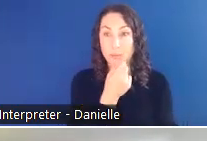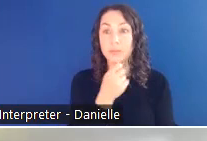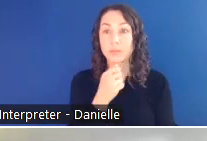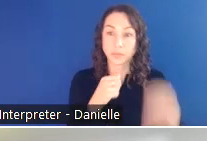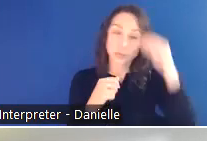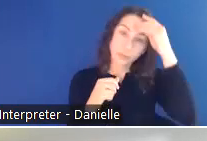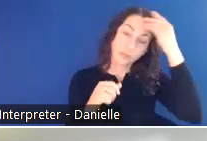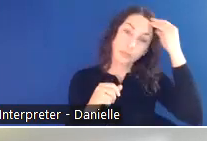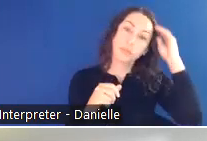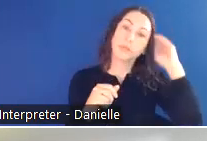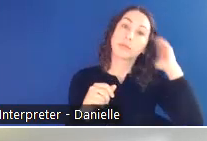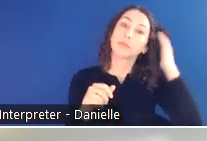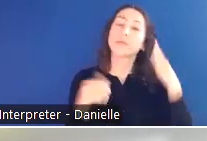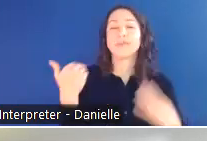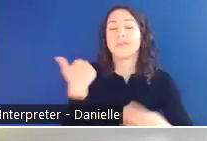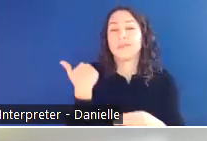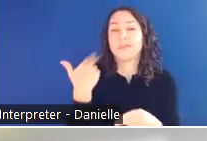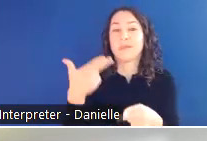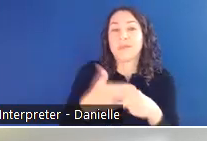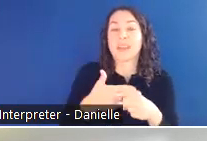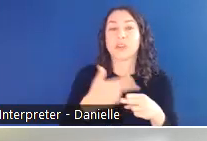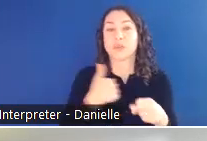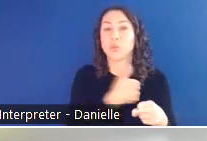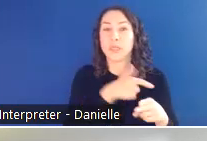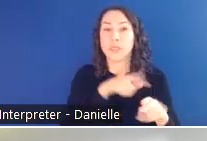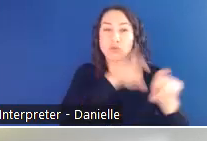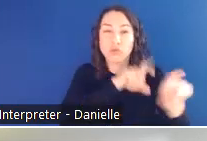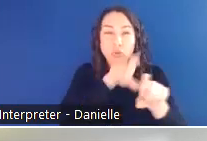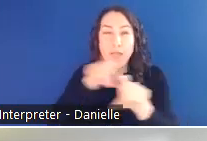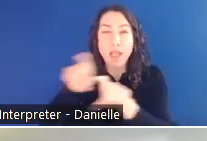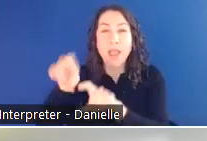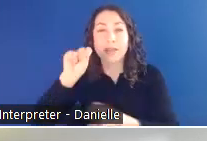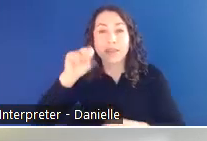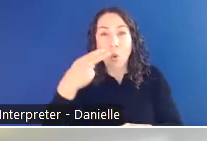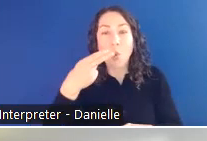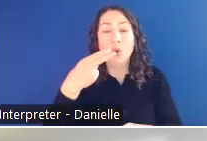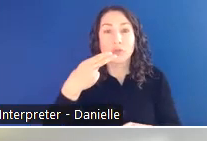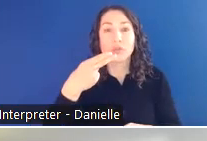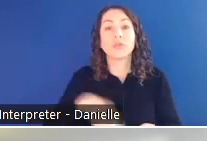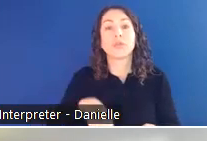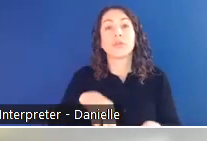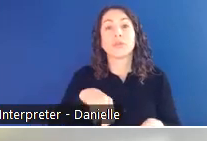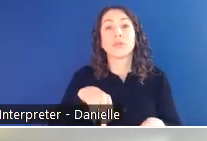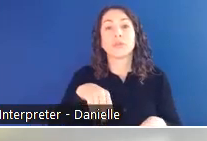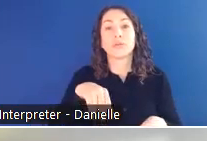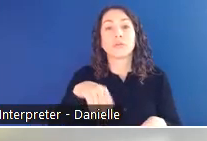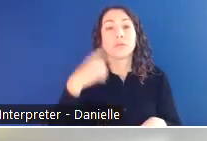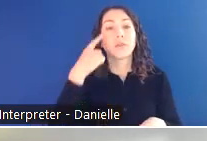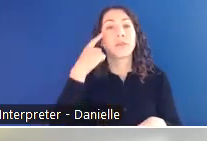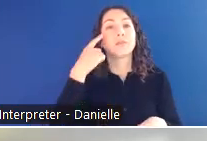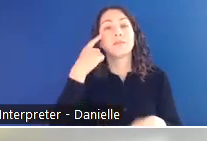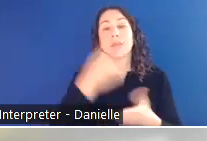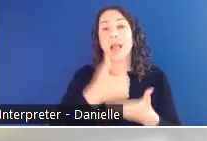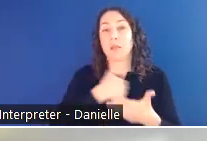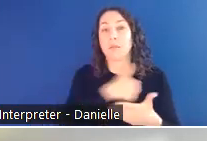As stated earlier in the presentation, extensive surveys and stakeholder interviews are conducted to inform the 5-year CON plan.